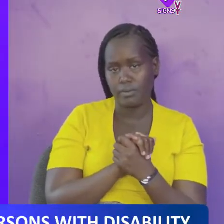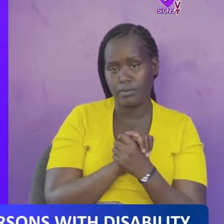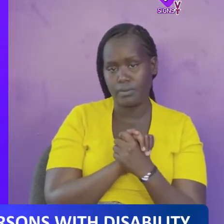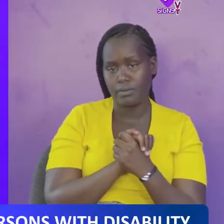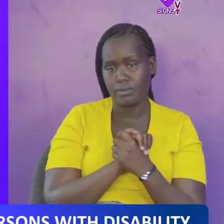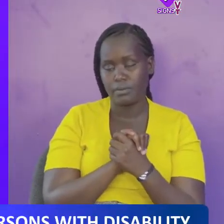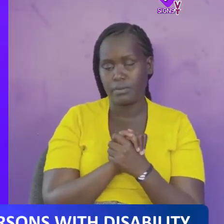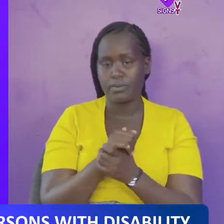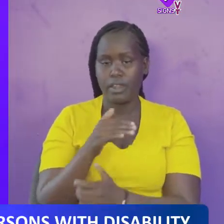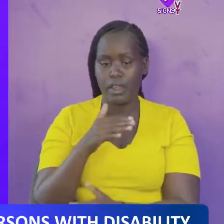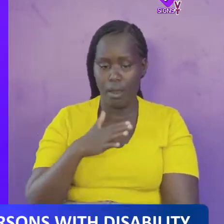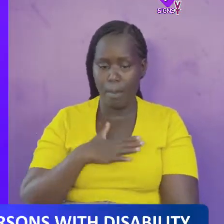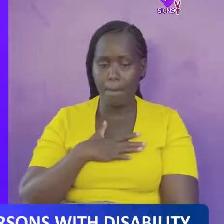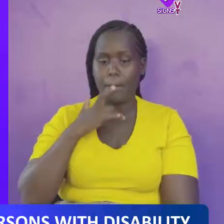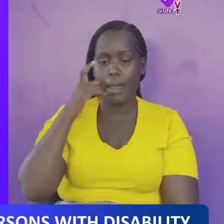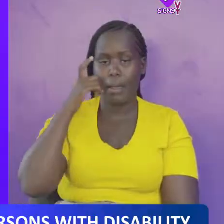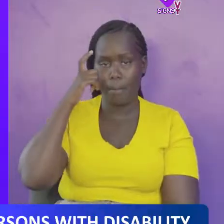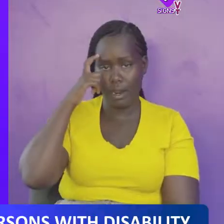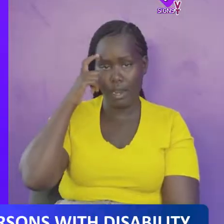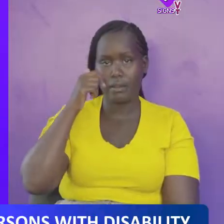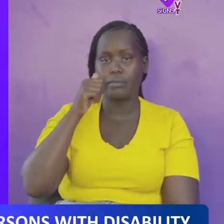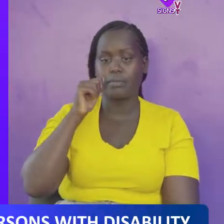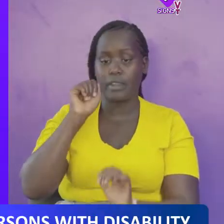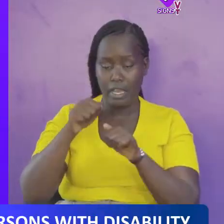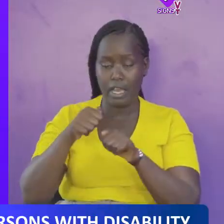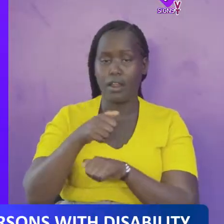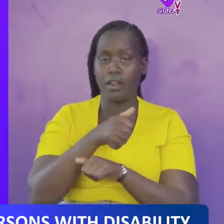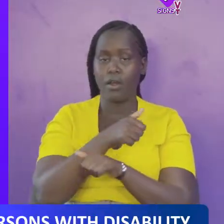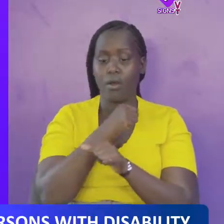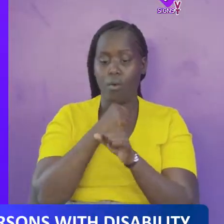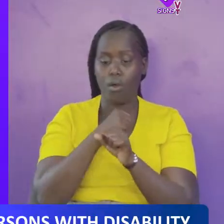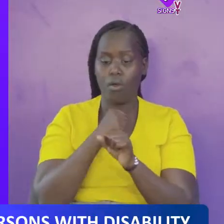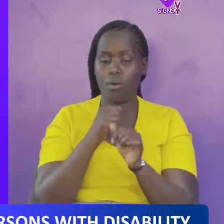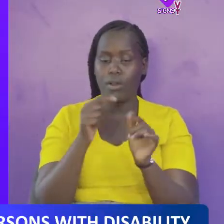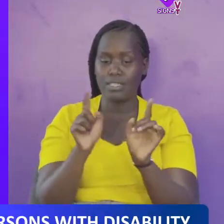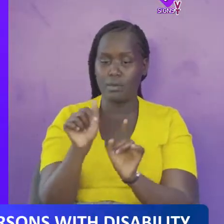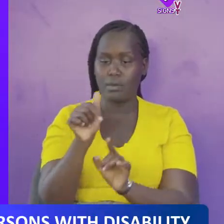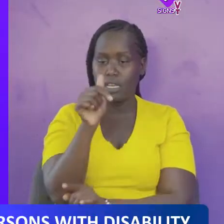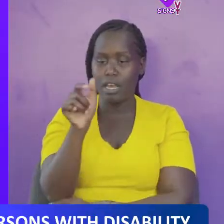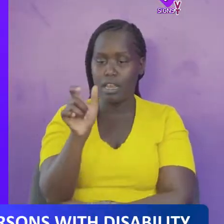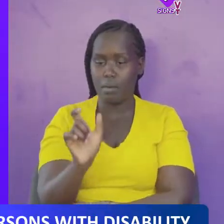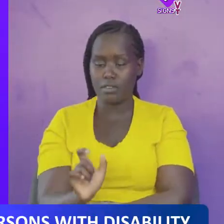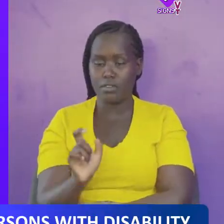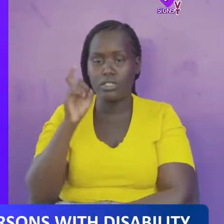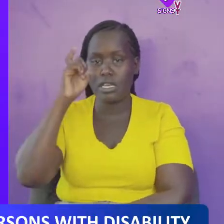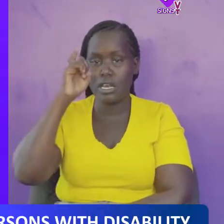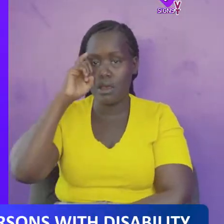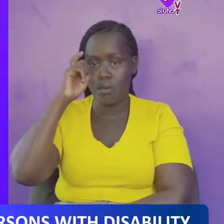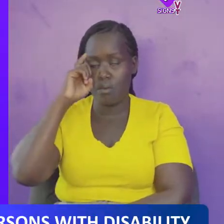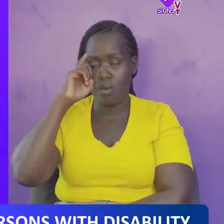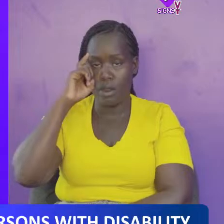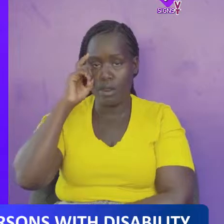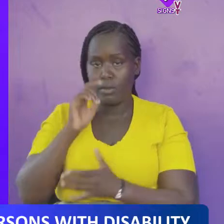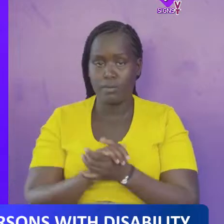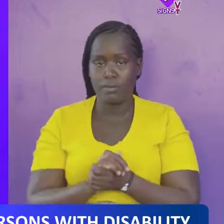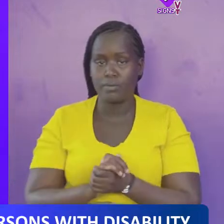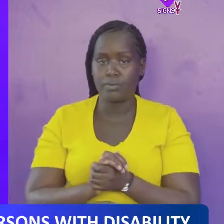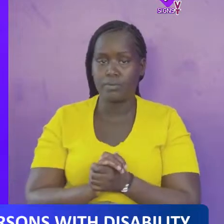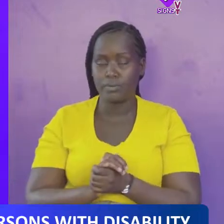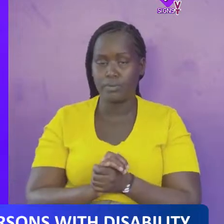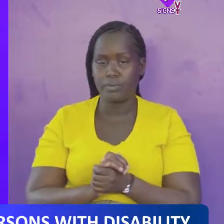My brain is intact. It can work like any other person's. So let's think